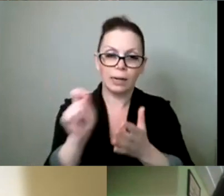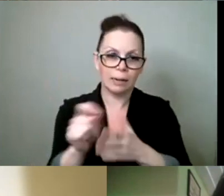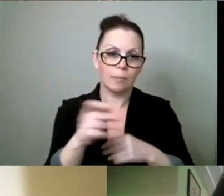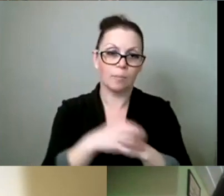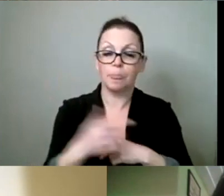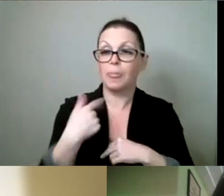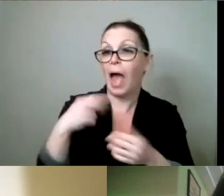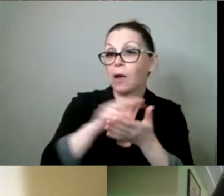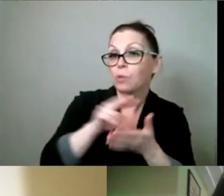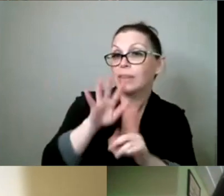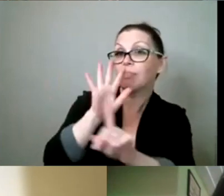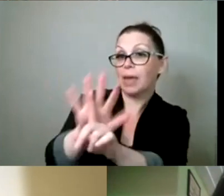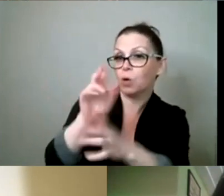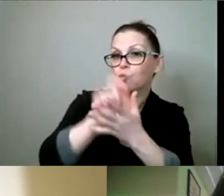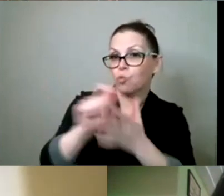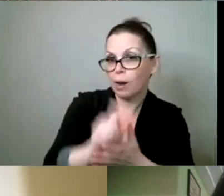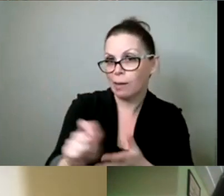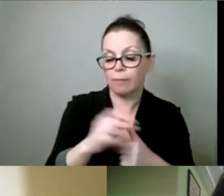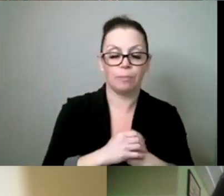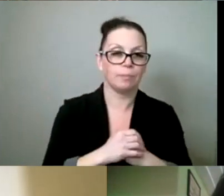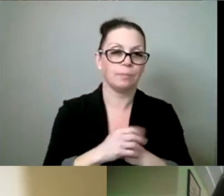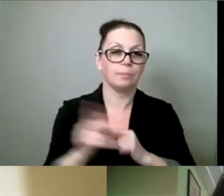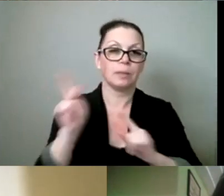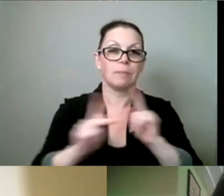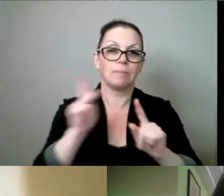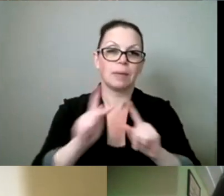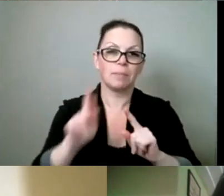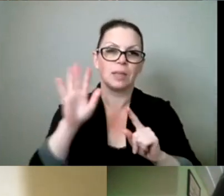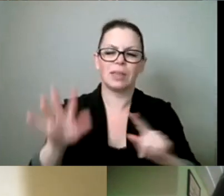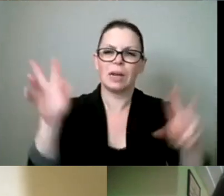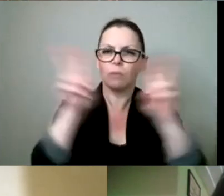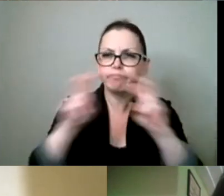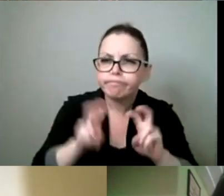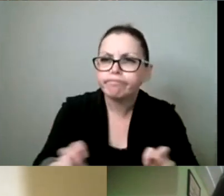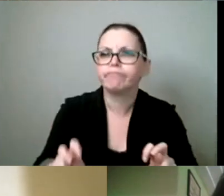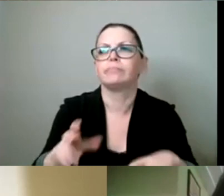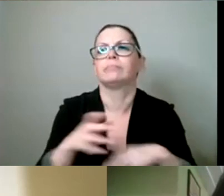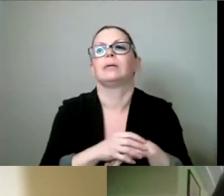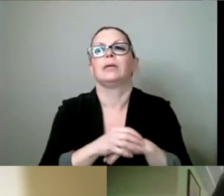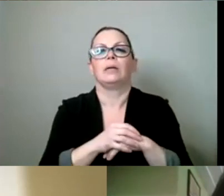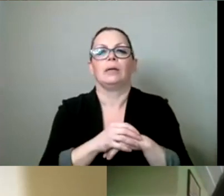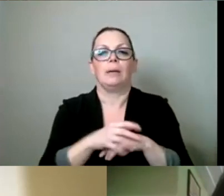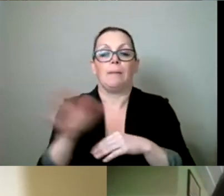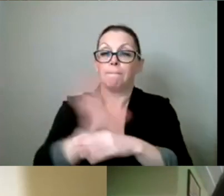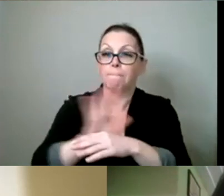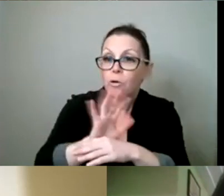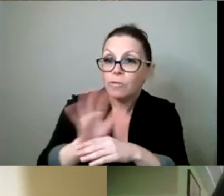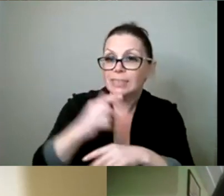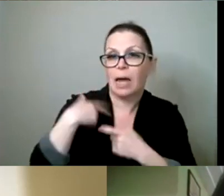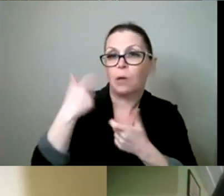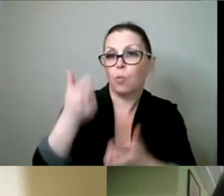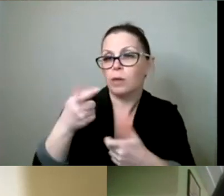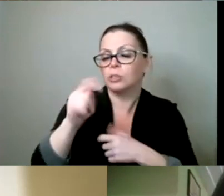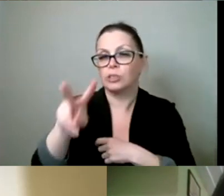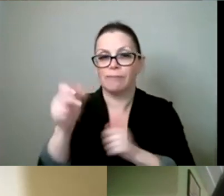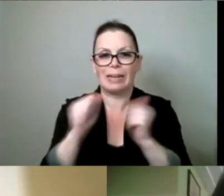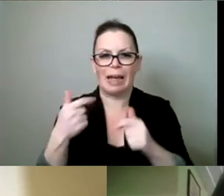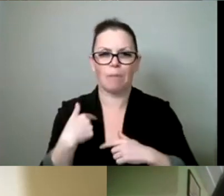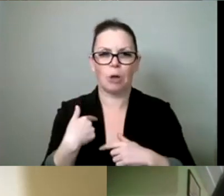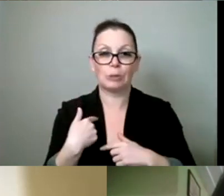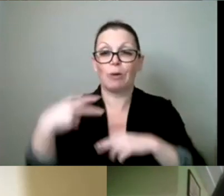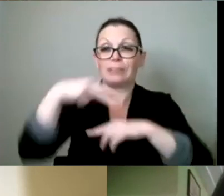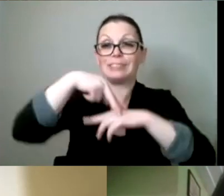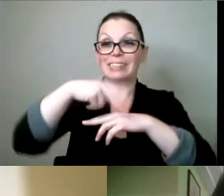their writing, people that I break down movies and television shows with. I'm also a stand-up comedian,